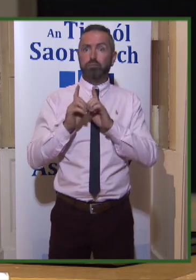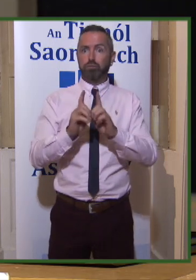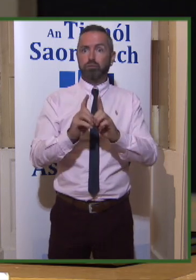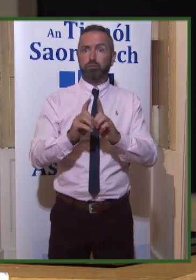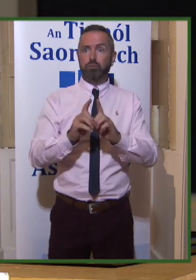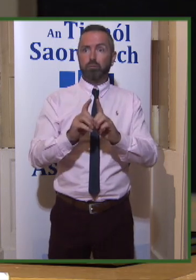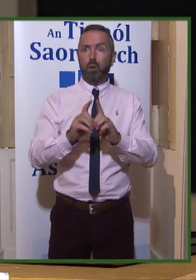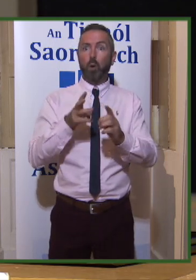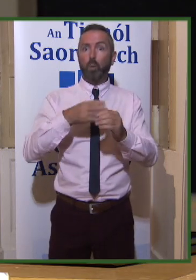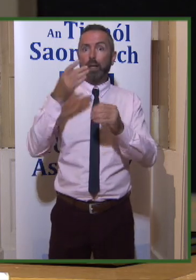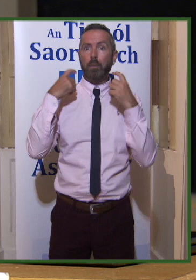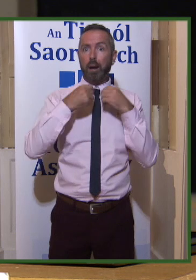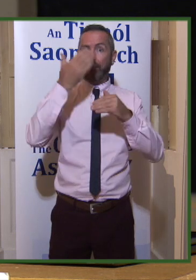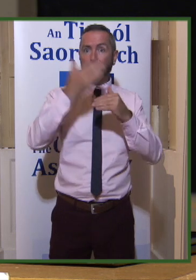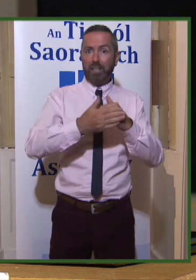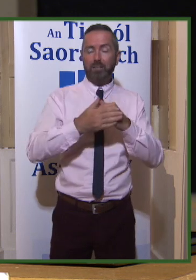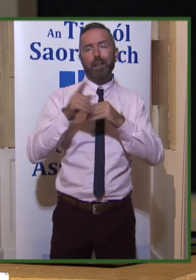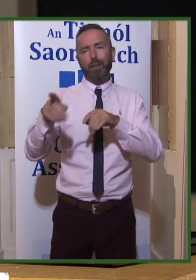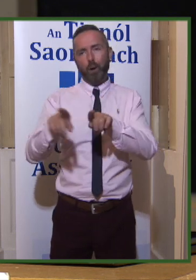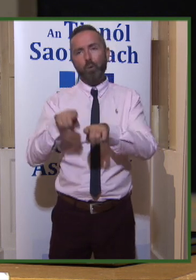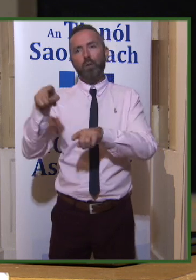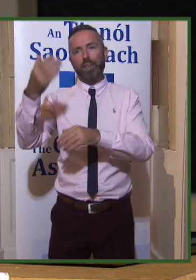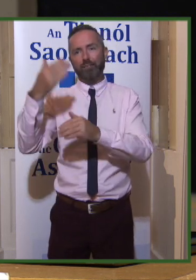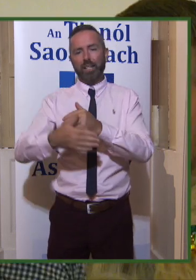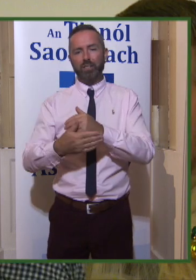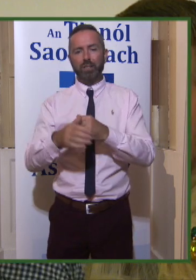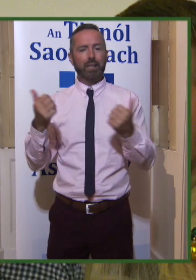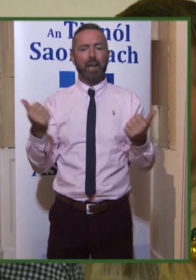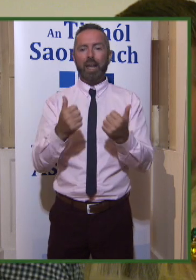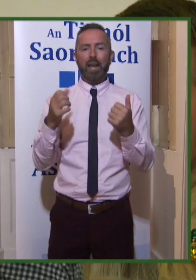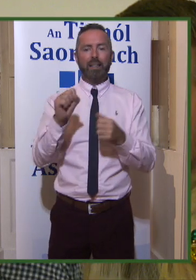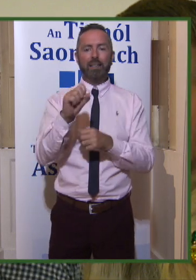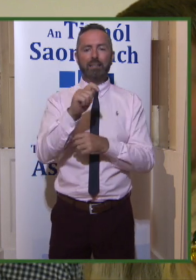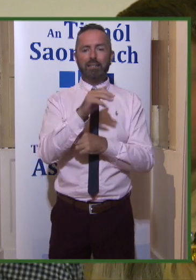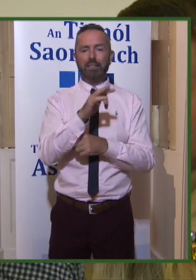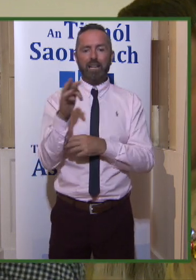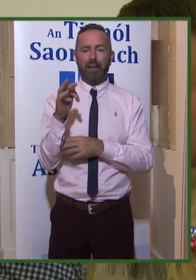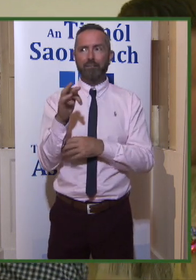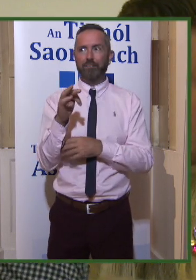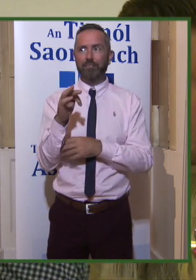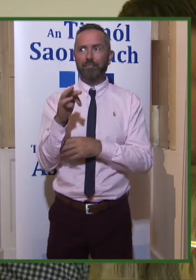do this? I just need the text if you're going to. She's ready. Any staff I'm not writing it fast.